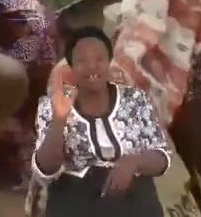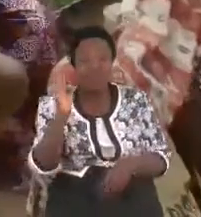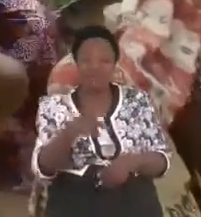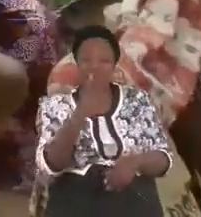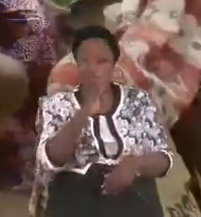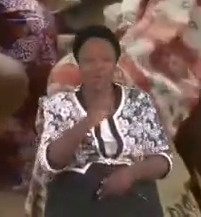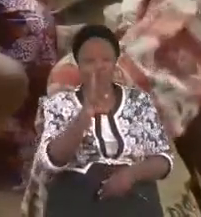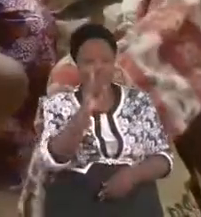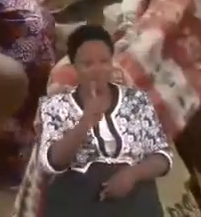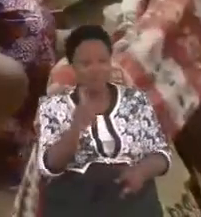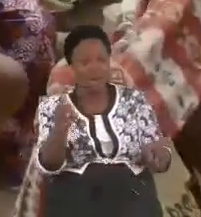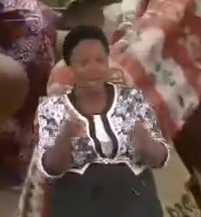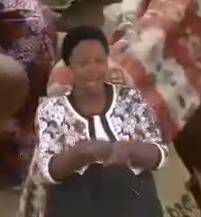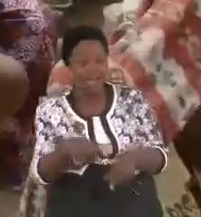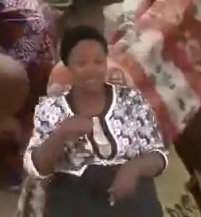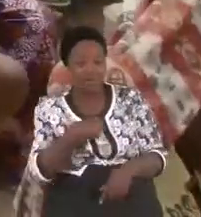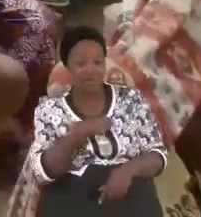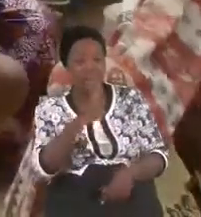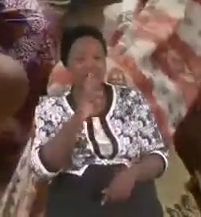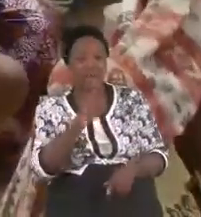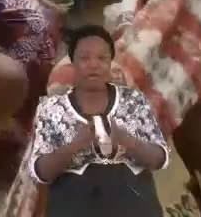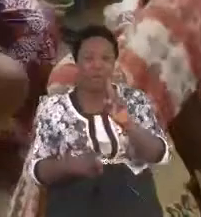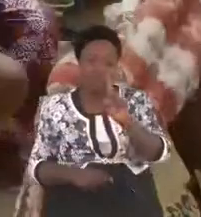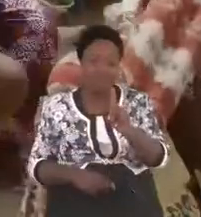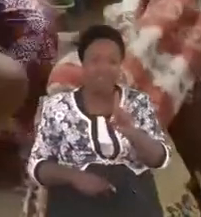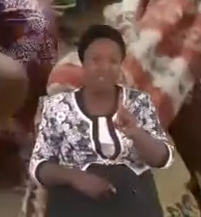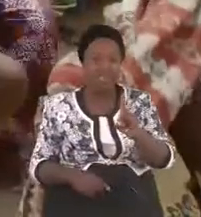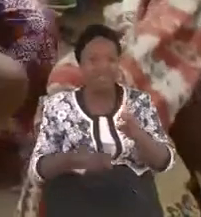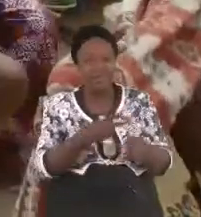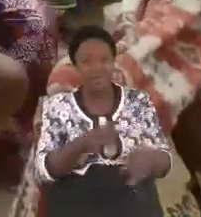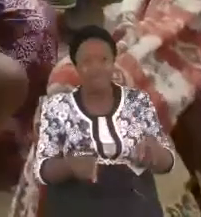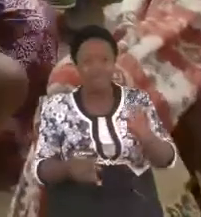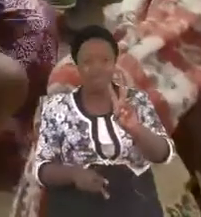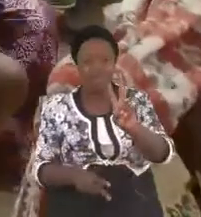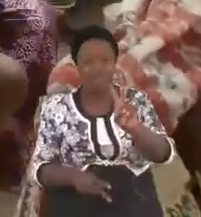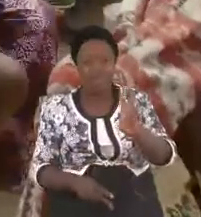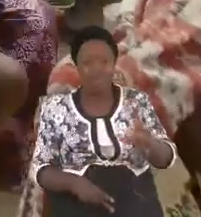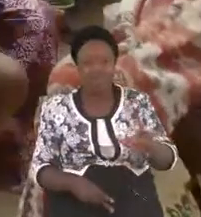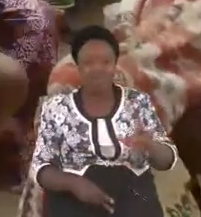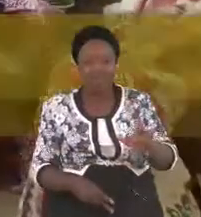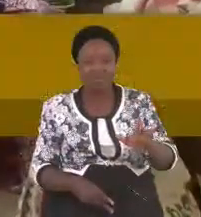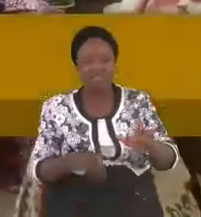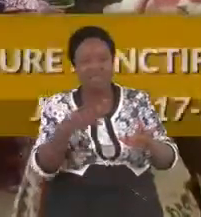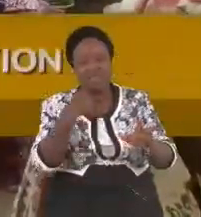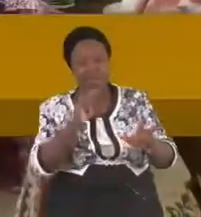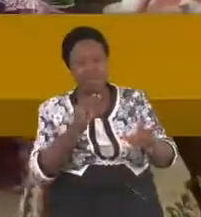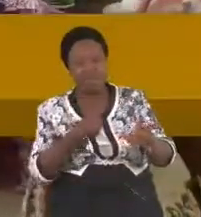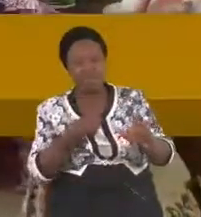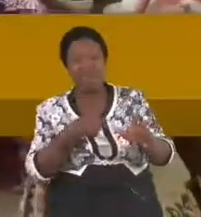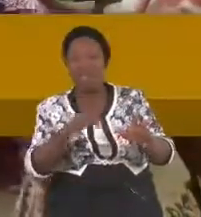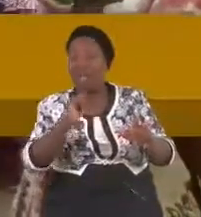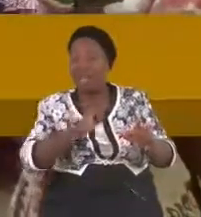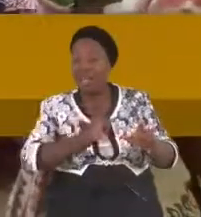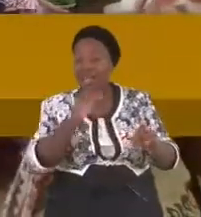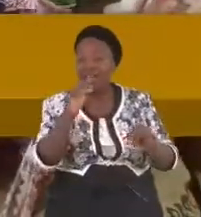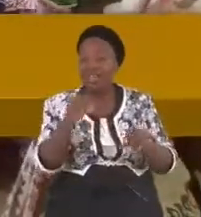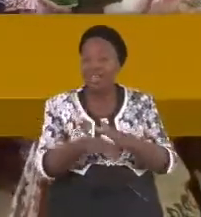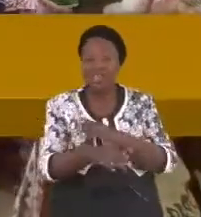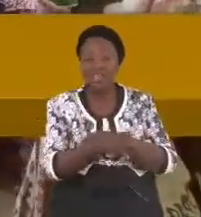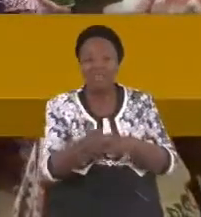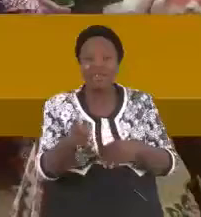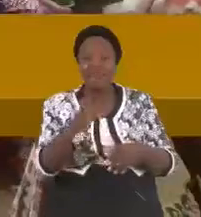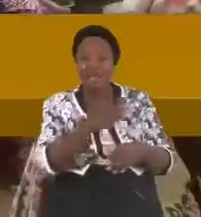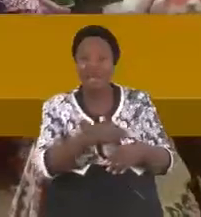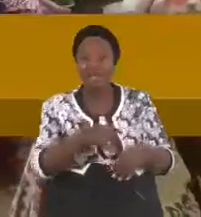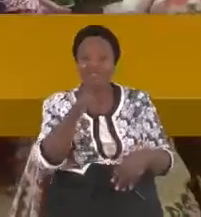we are one. In verse 23, it tells us, I in them, and thou in